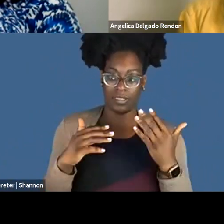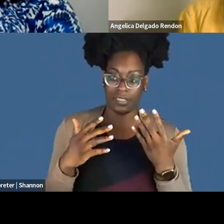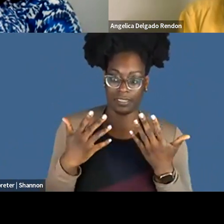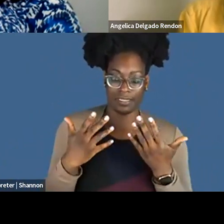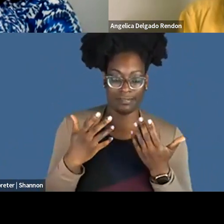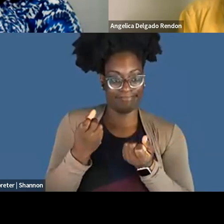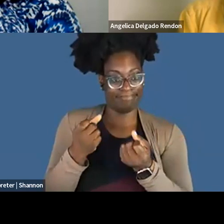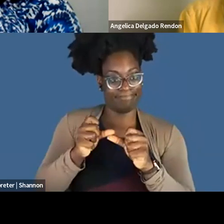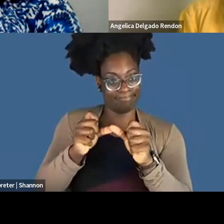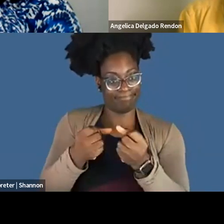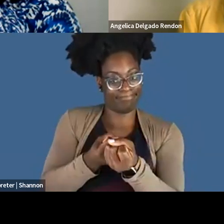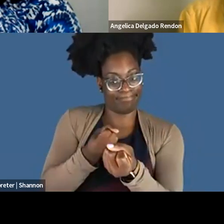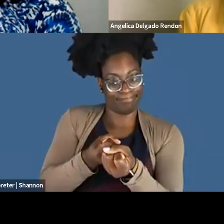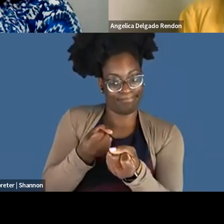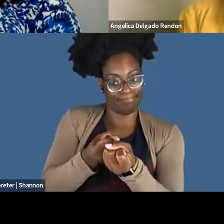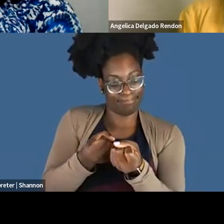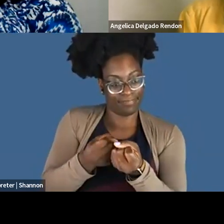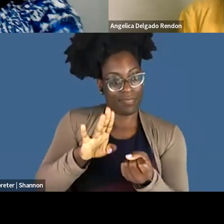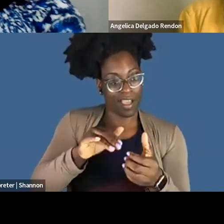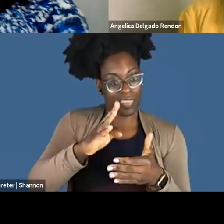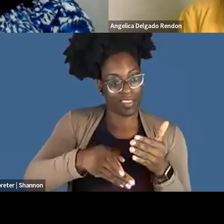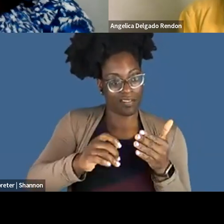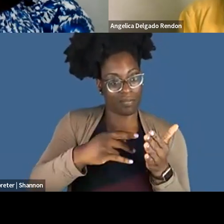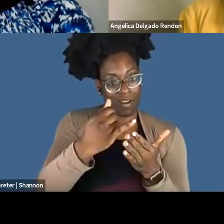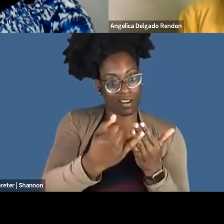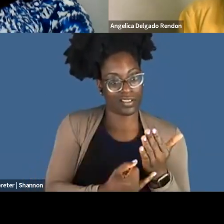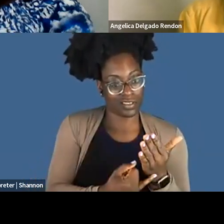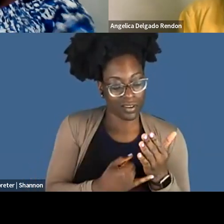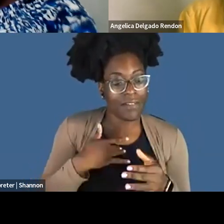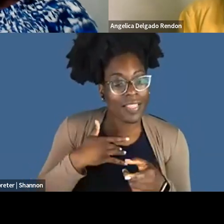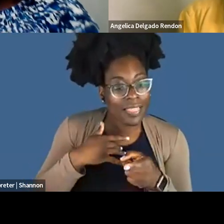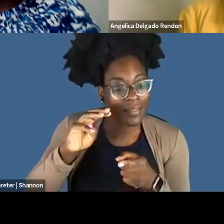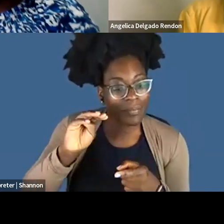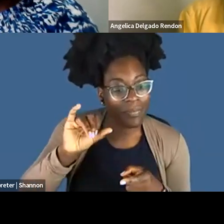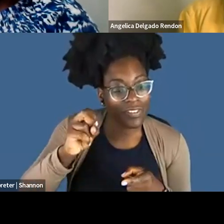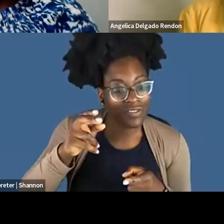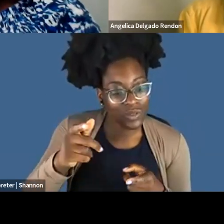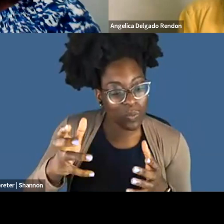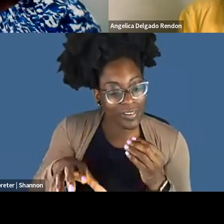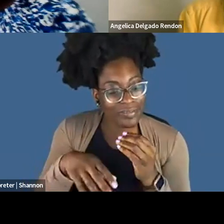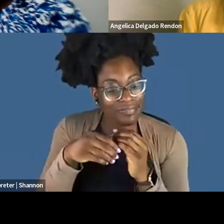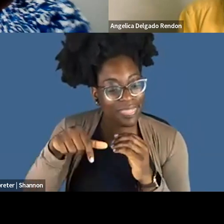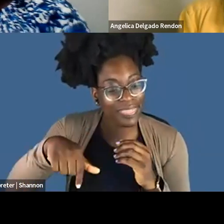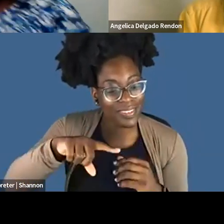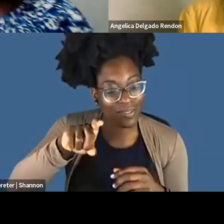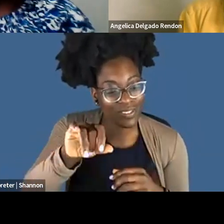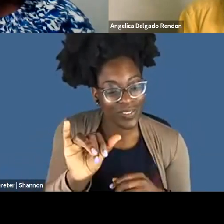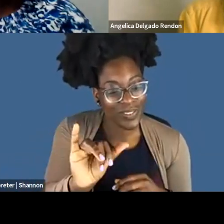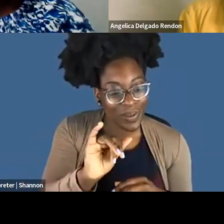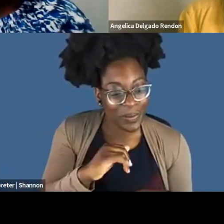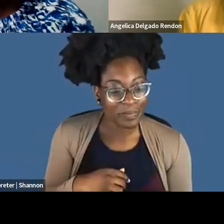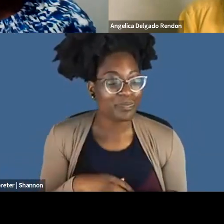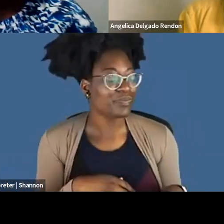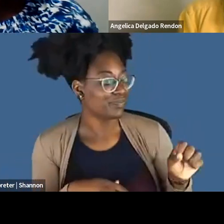Yeah, I think Misha, you were about to hop on this question too. So Paige, you are